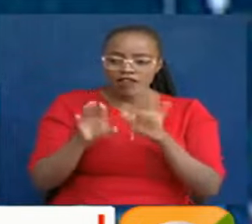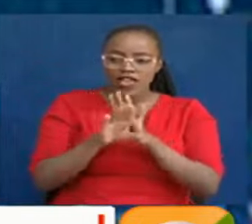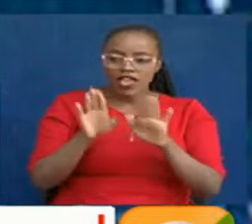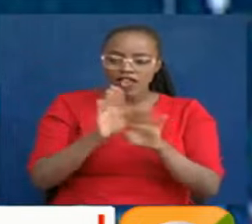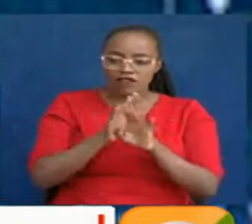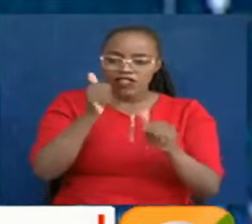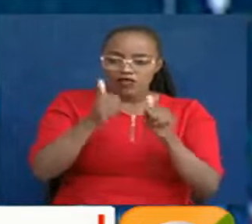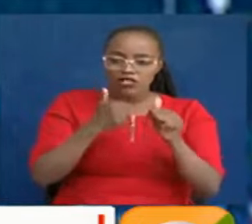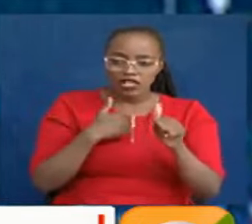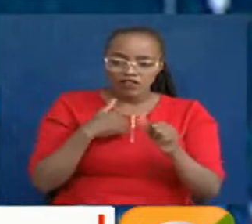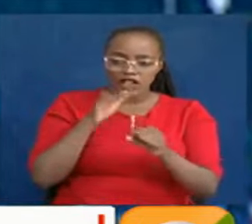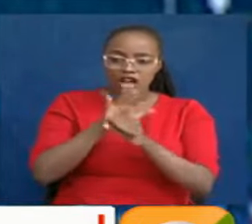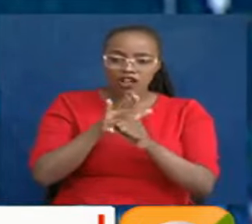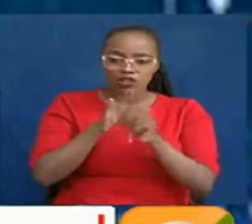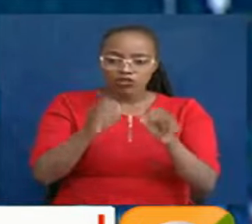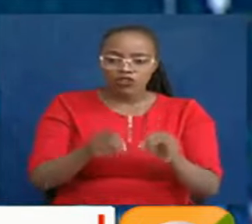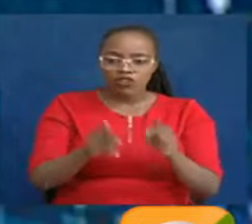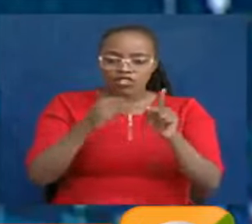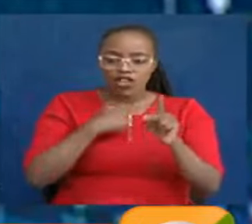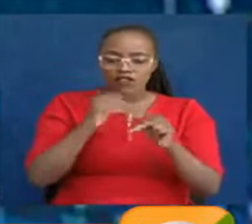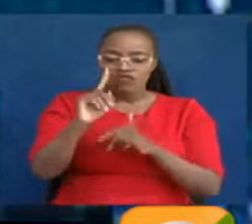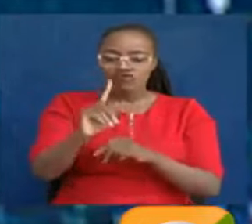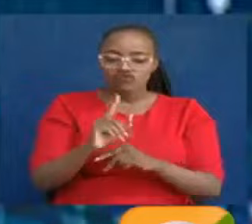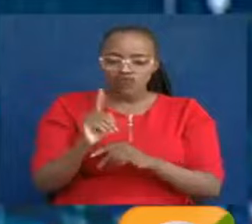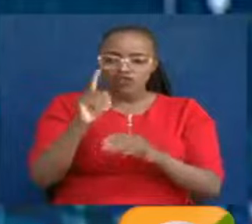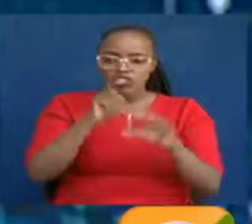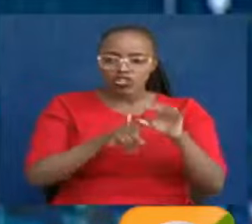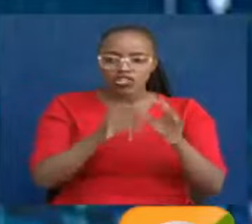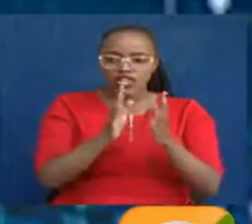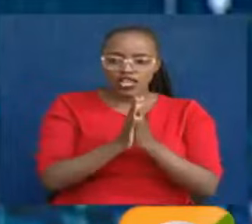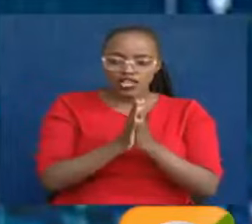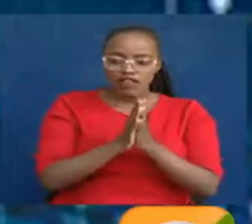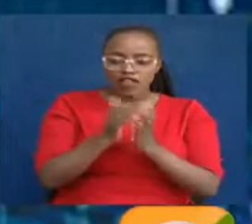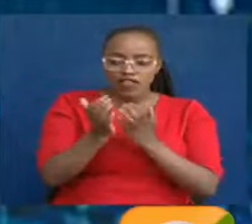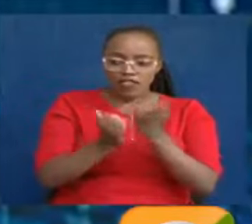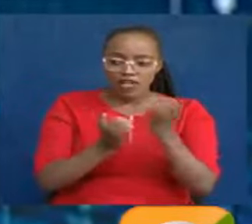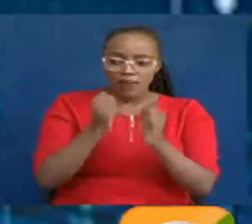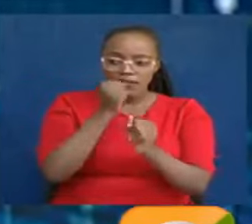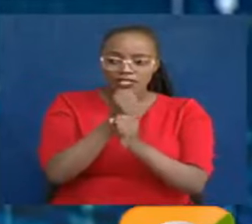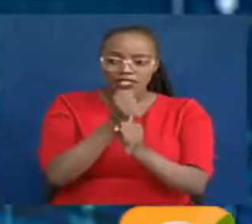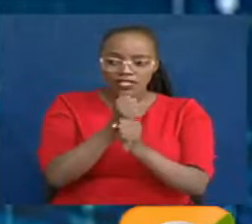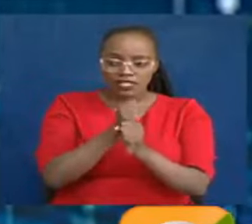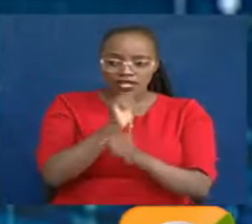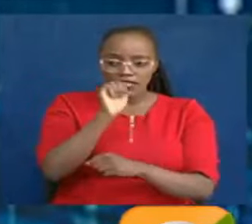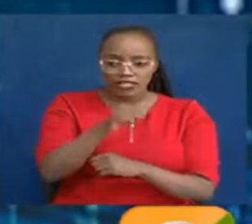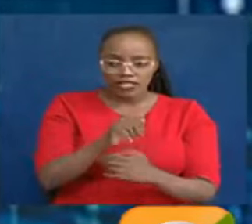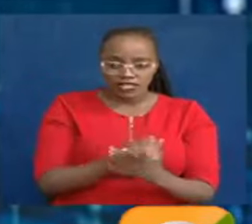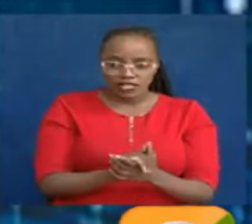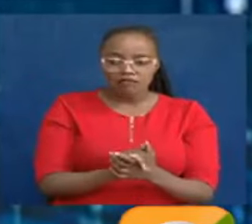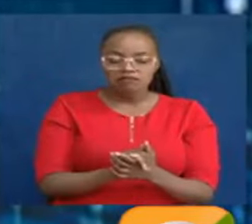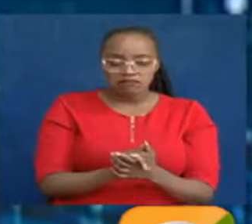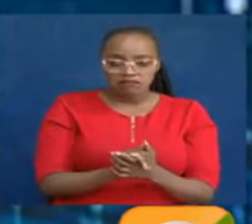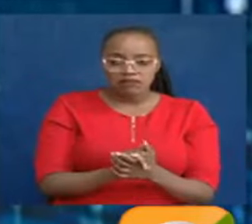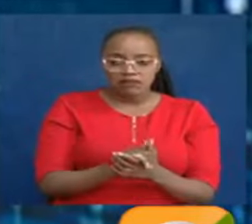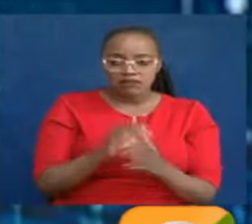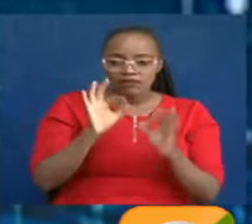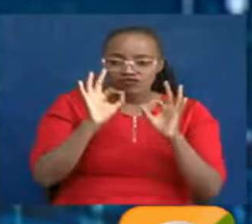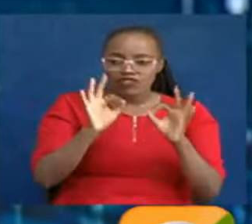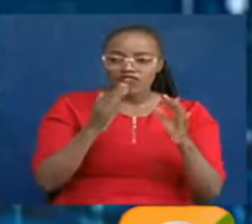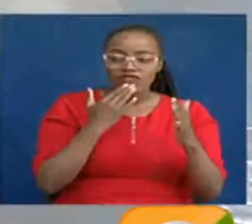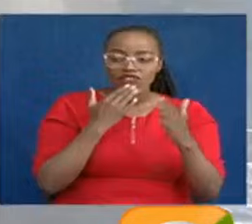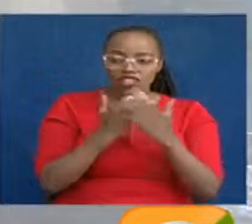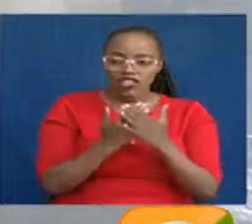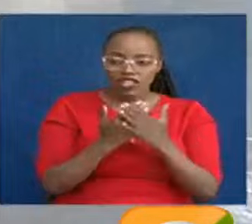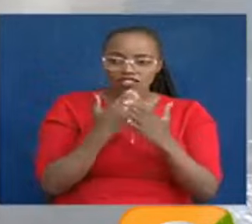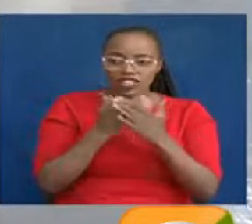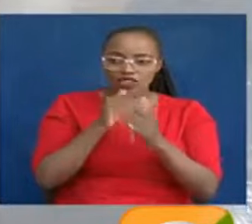has a lot of opportunities to come in, and that's how the business expansions can happen. Yeah, absolutely. So, great, thank you. And